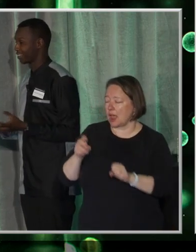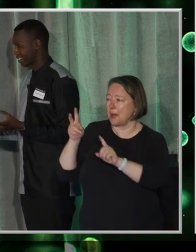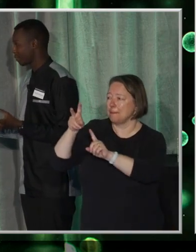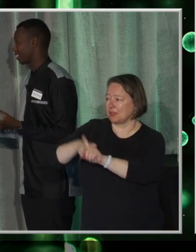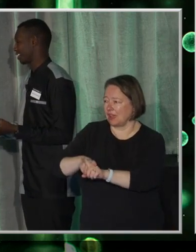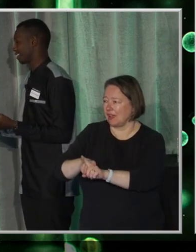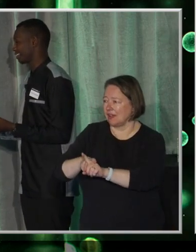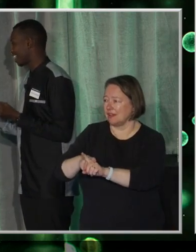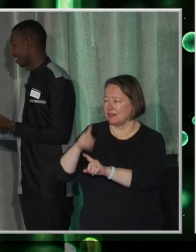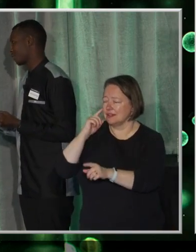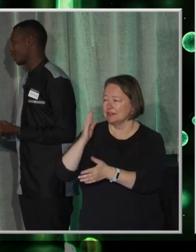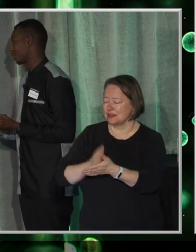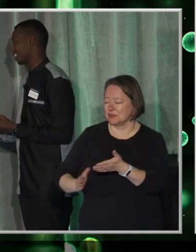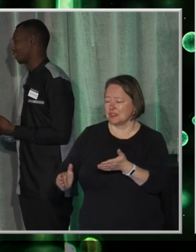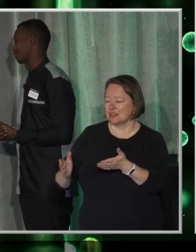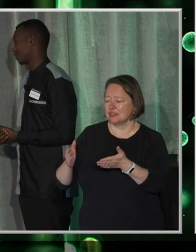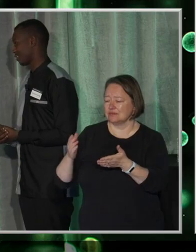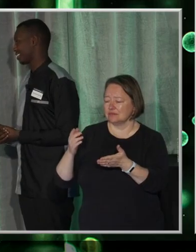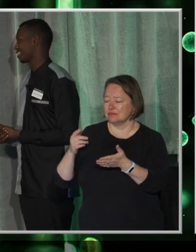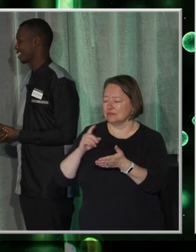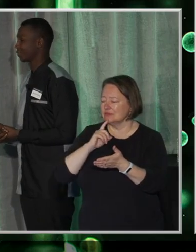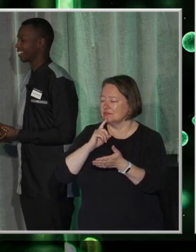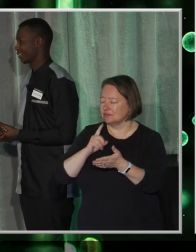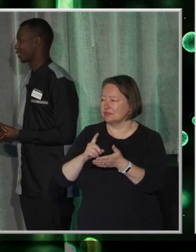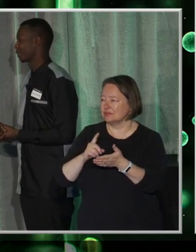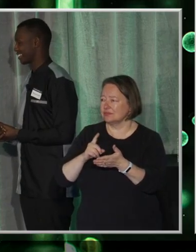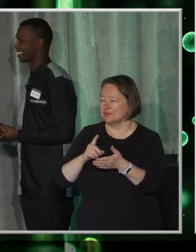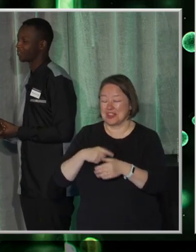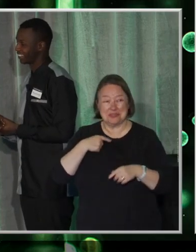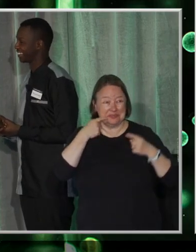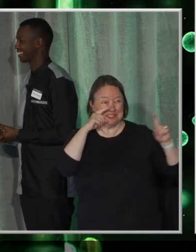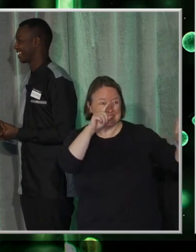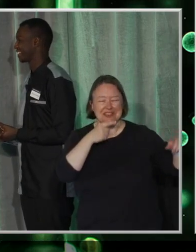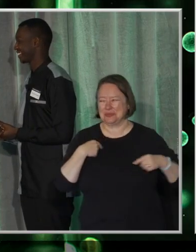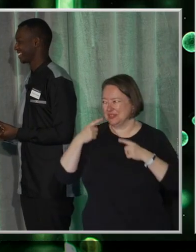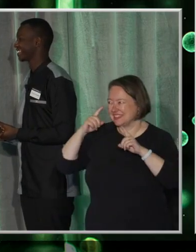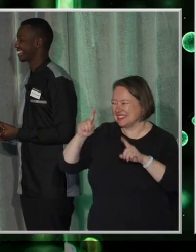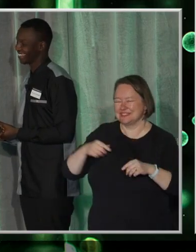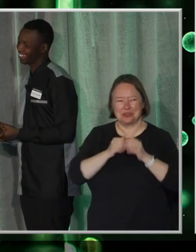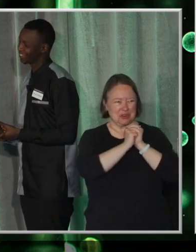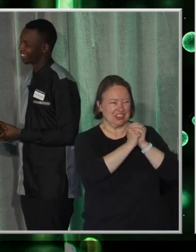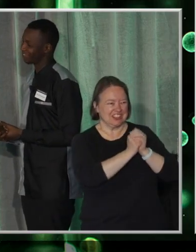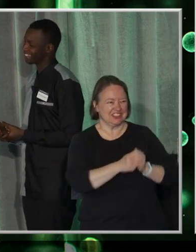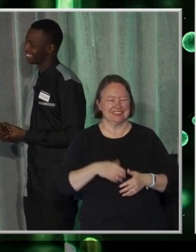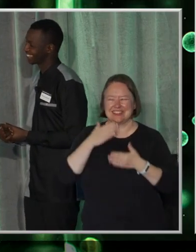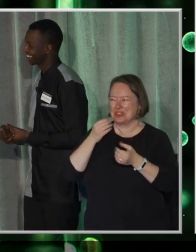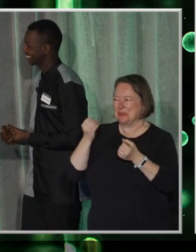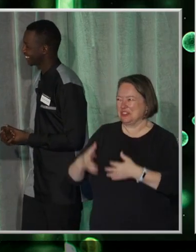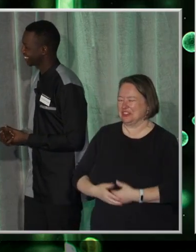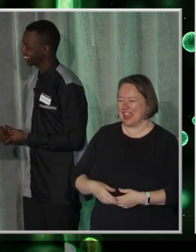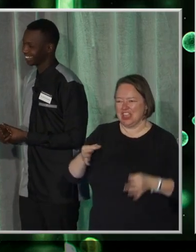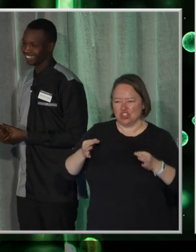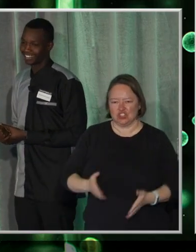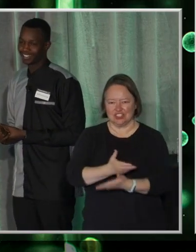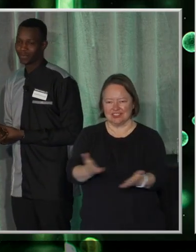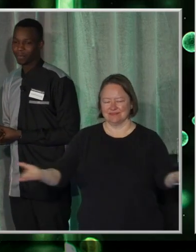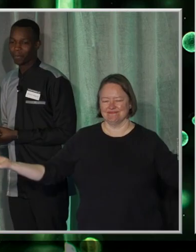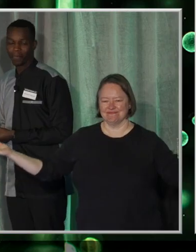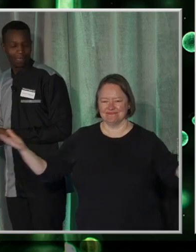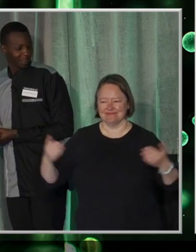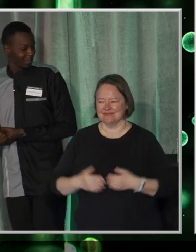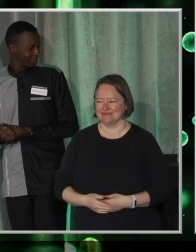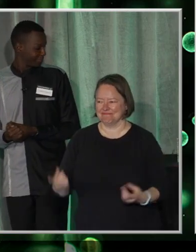was something, a very good achievement for us. Yeah, we did it. Very much. Yeah, we did it. Congratulations. Yeah, thank you very much. Judges, take